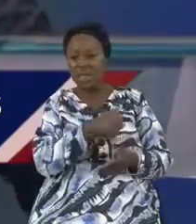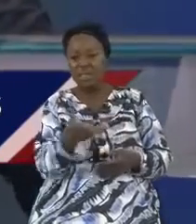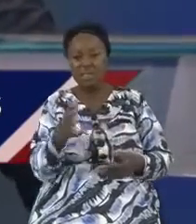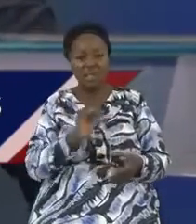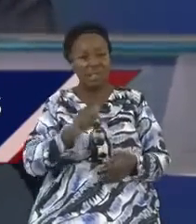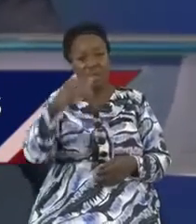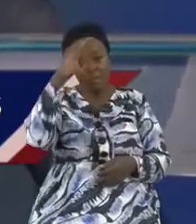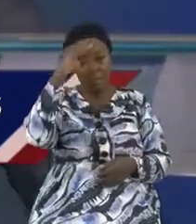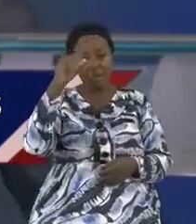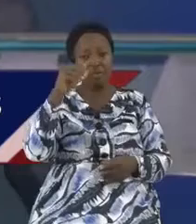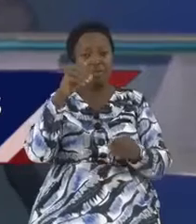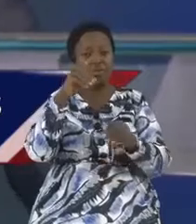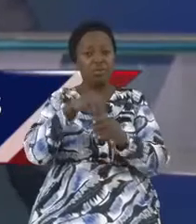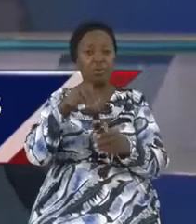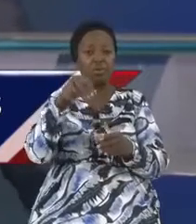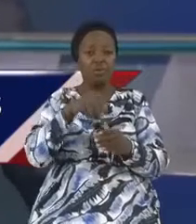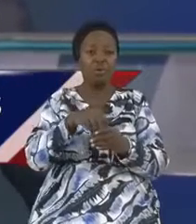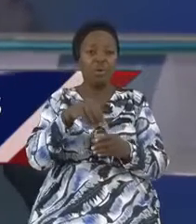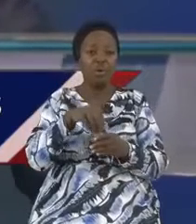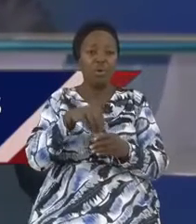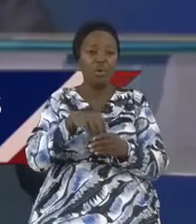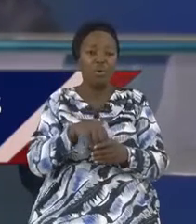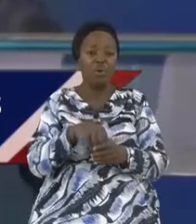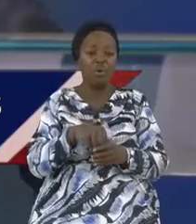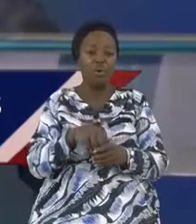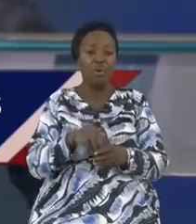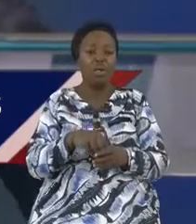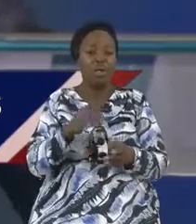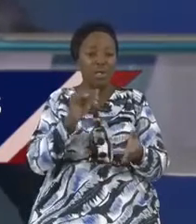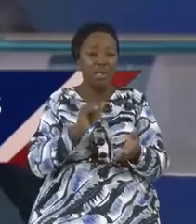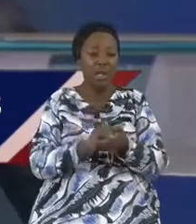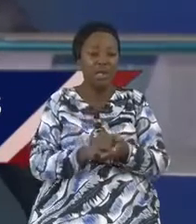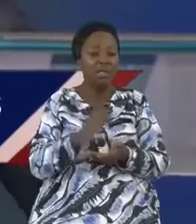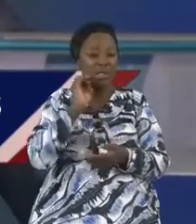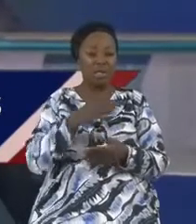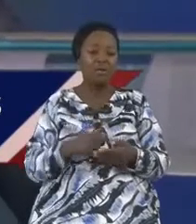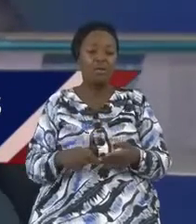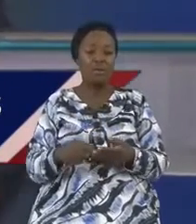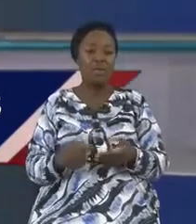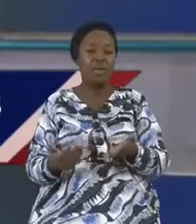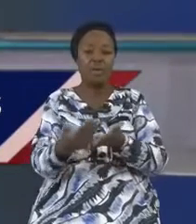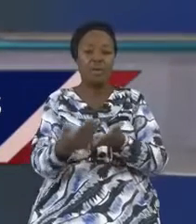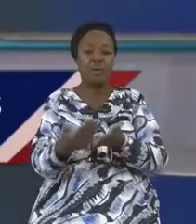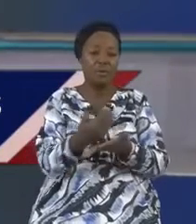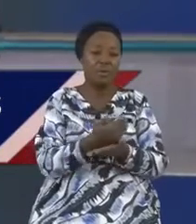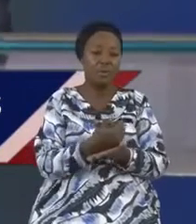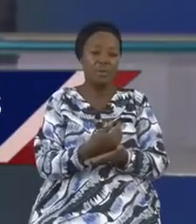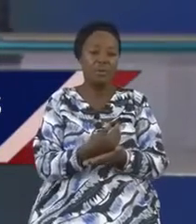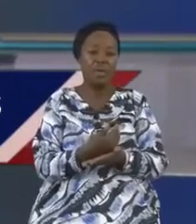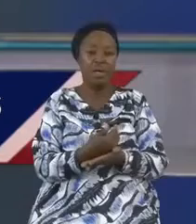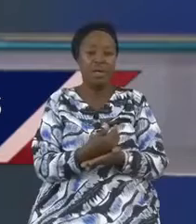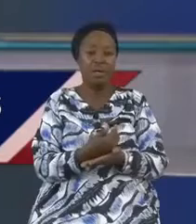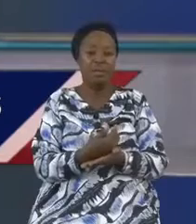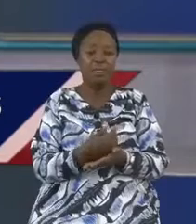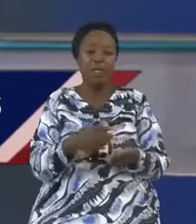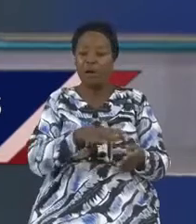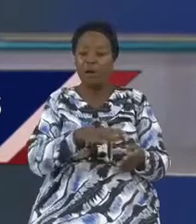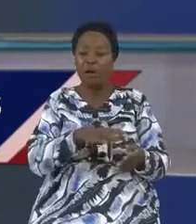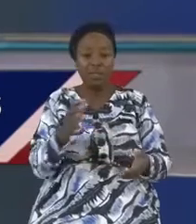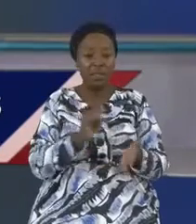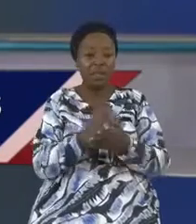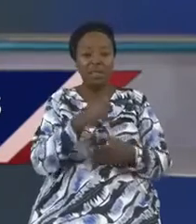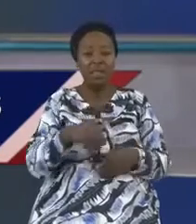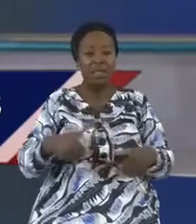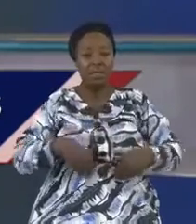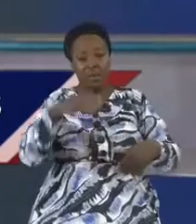sows, that he will reap. Whatever a woman sows, that he will reap. Whatever a young person